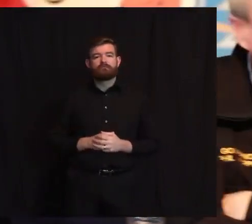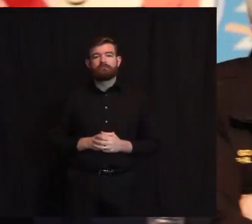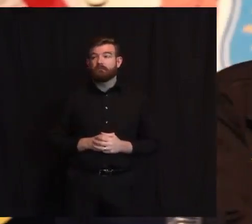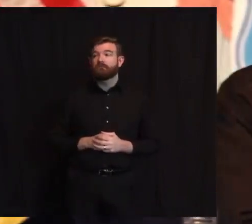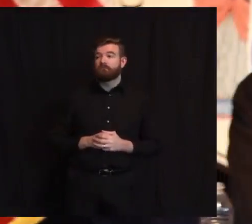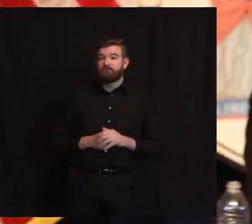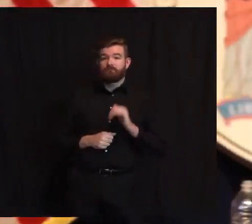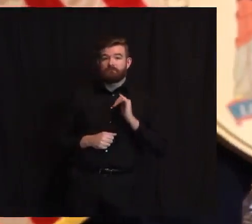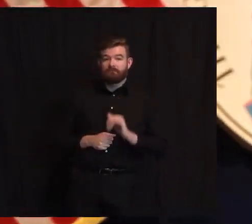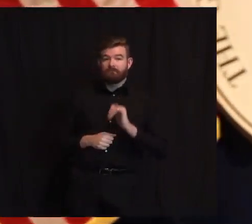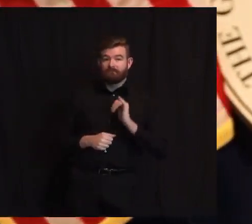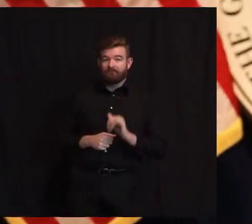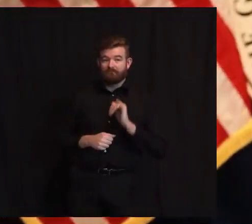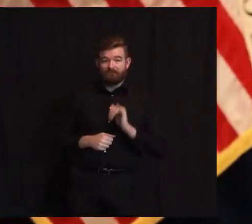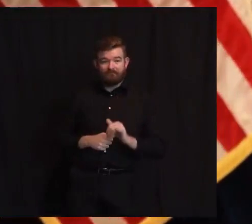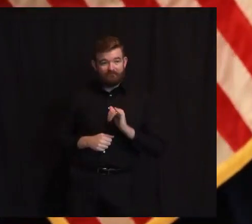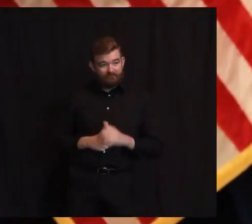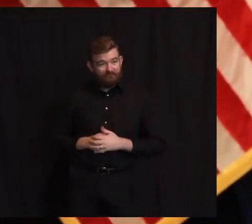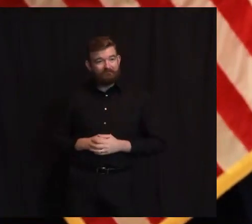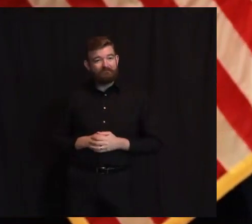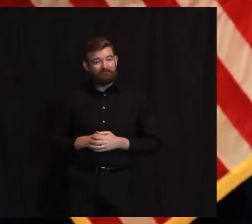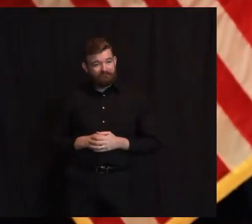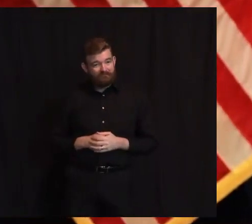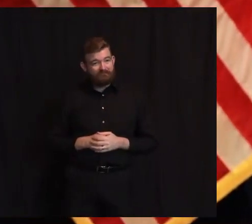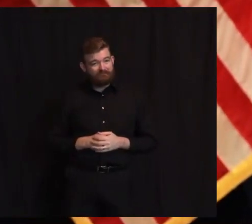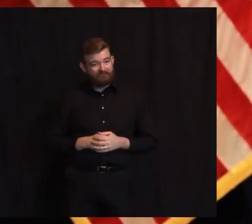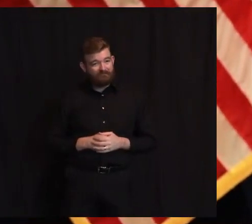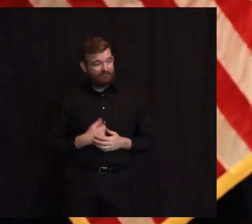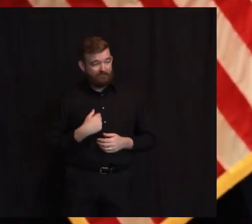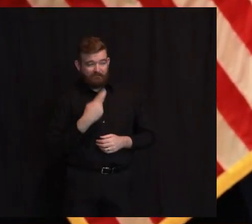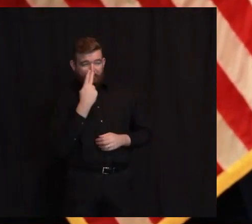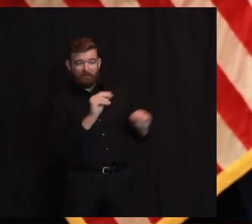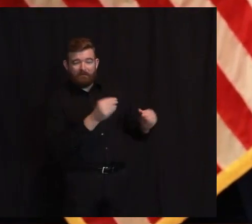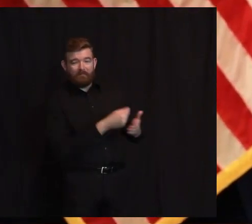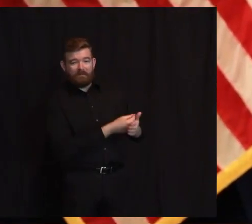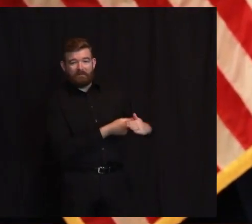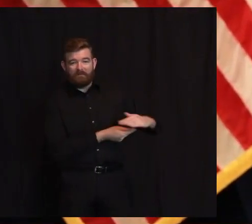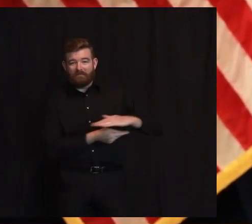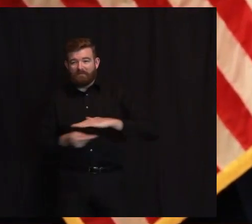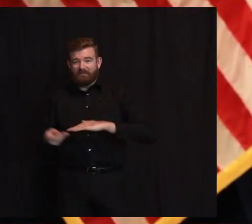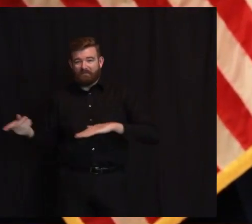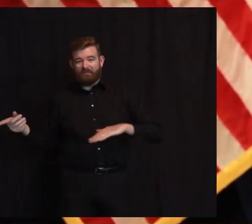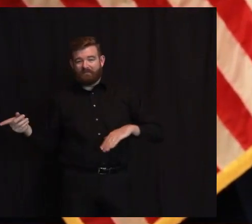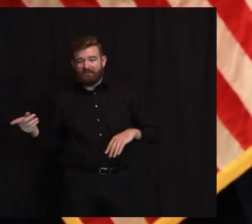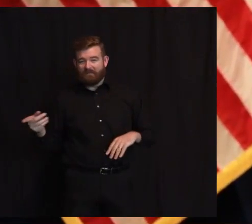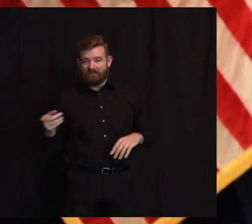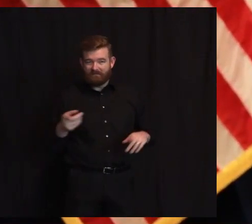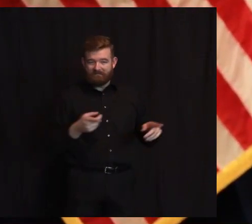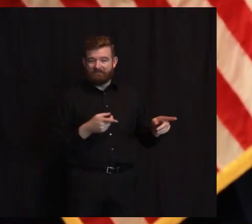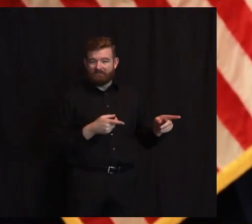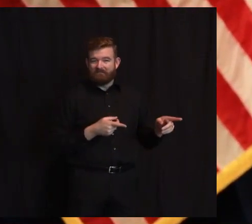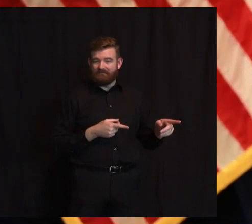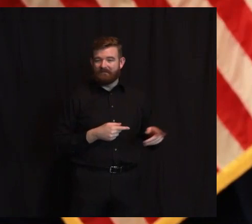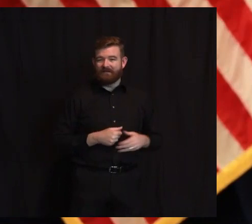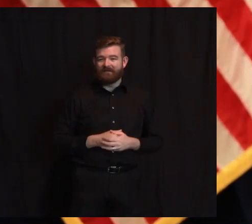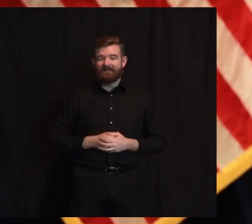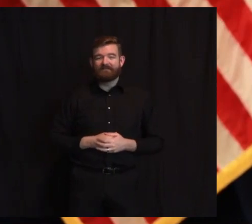of dollars going one way or the other, but I would echo that, Judy. You're an extraordinary leader. And again, I want to remind everybody,